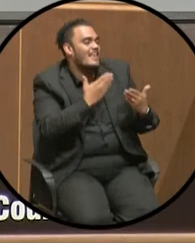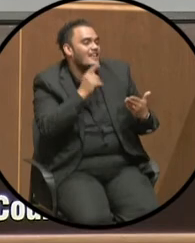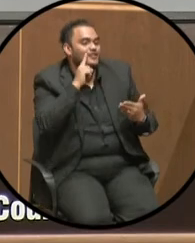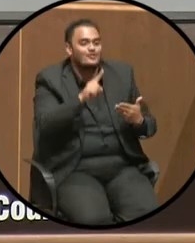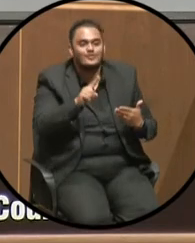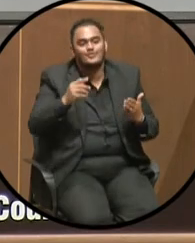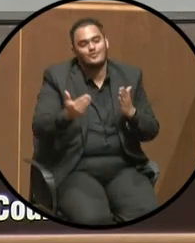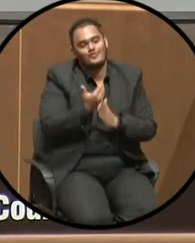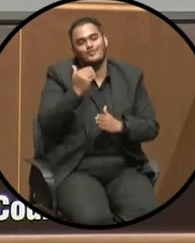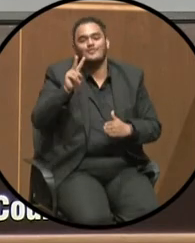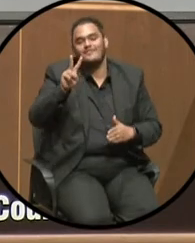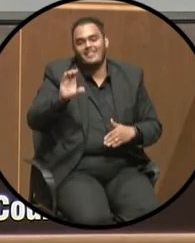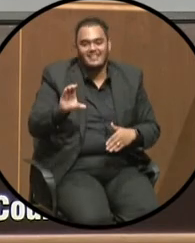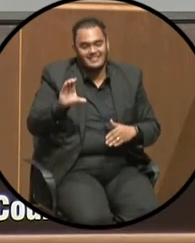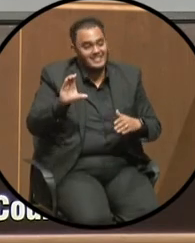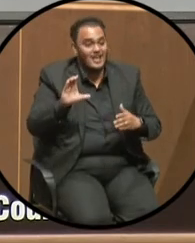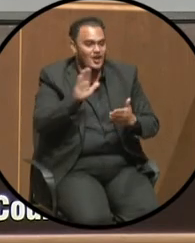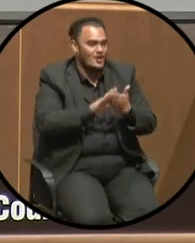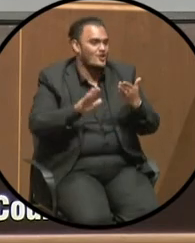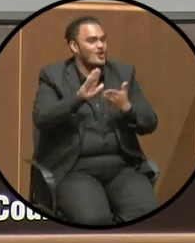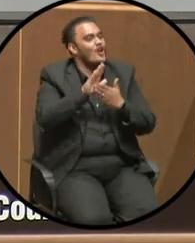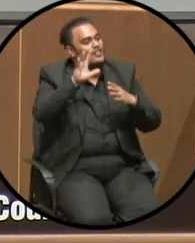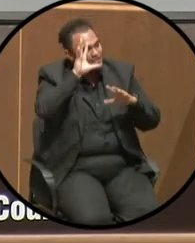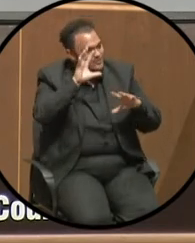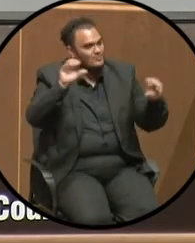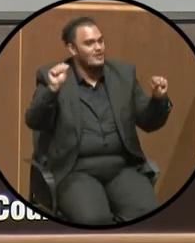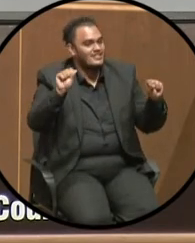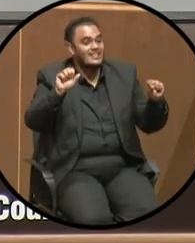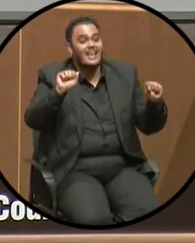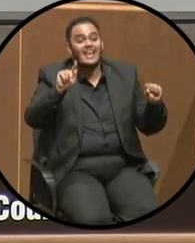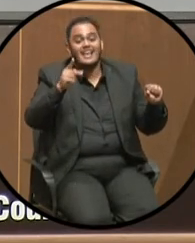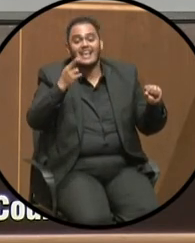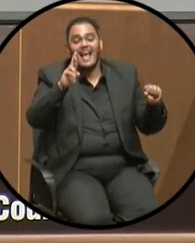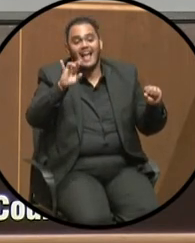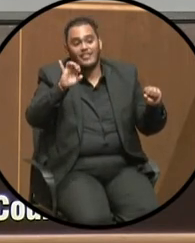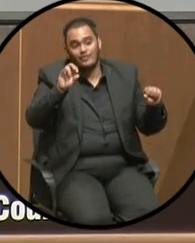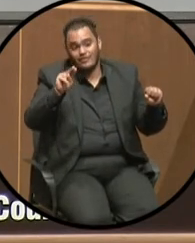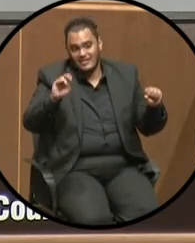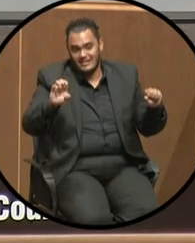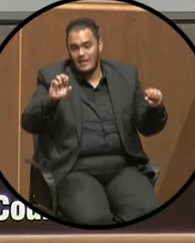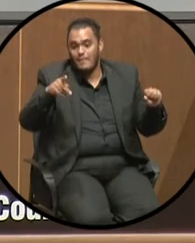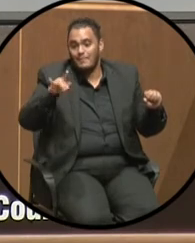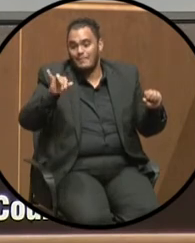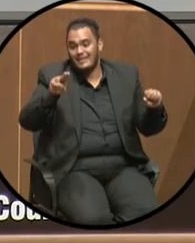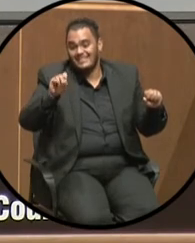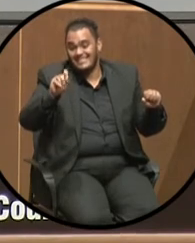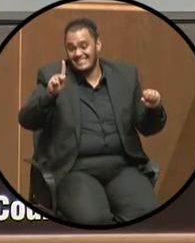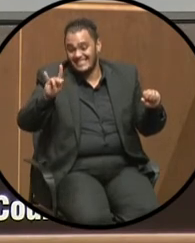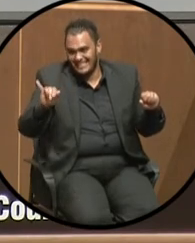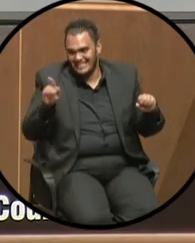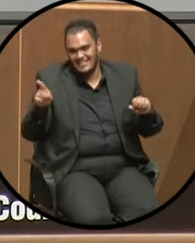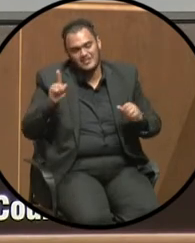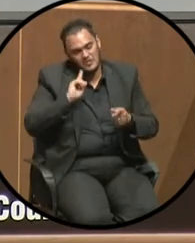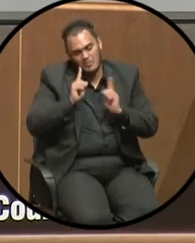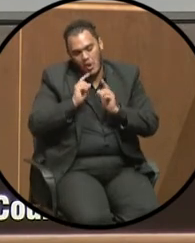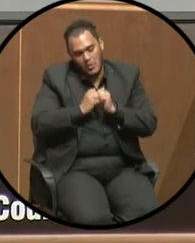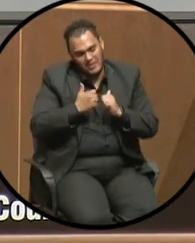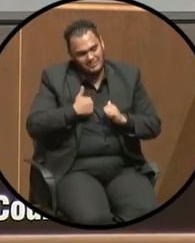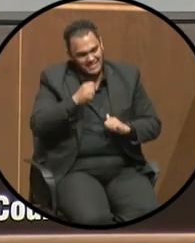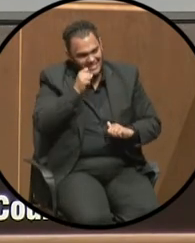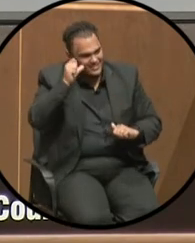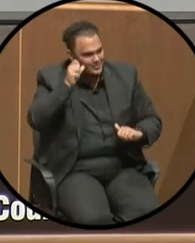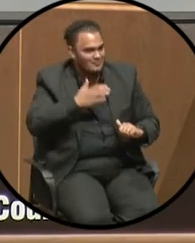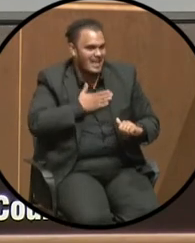new Valencia College president, Kathleen Pinsky, who spoke with me yesterday. We are happy to help spread that